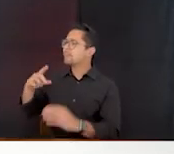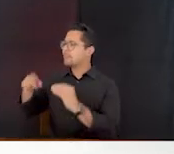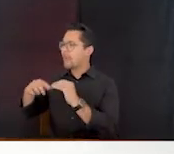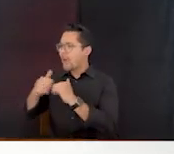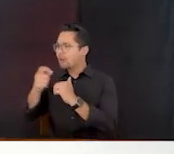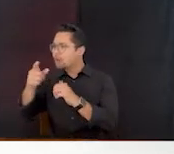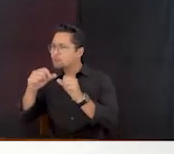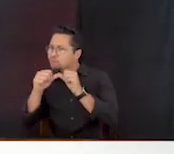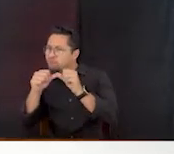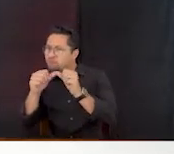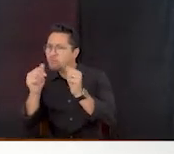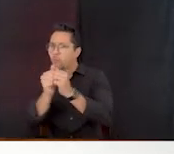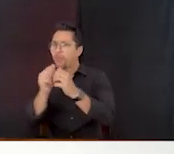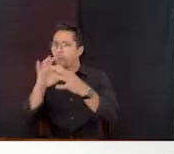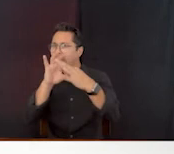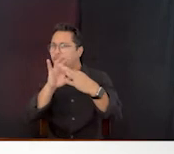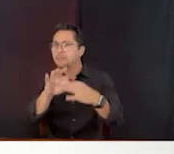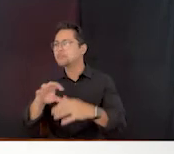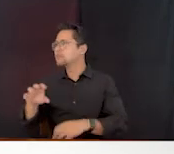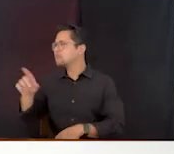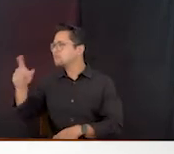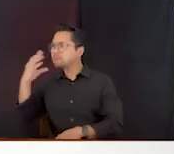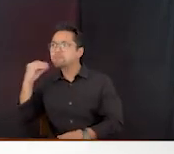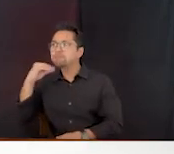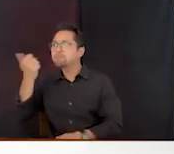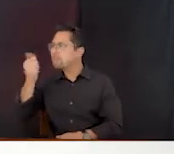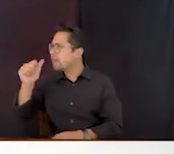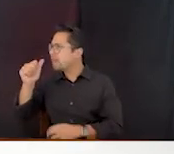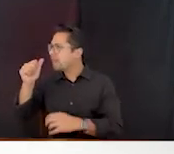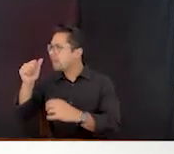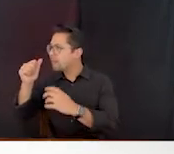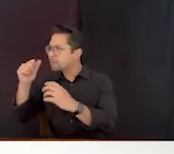maintain relationships during this time and any challenges you encountered.